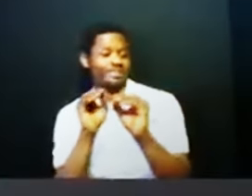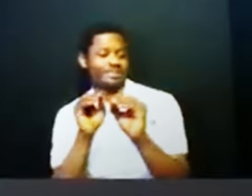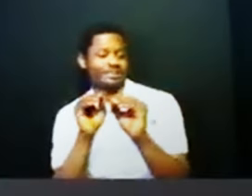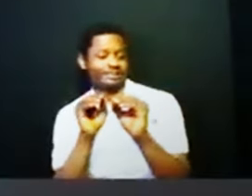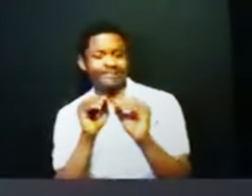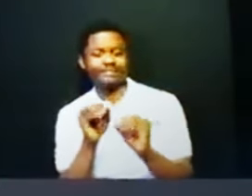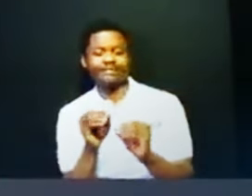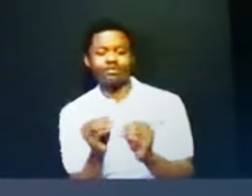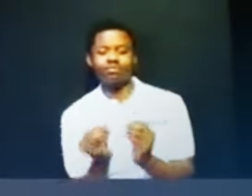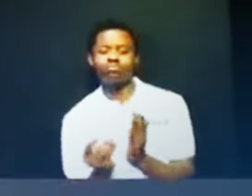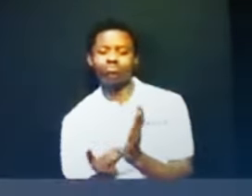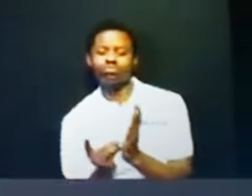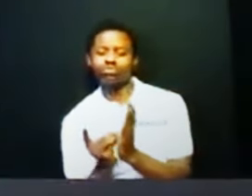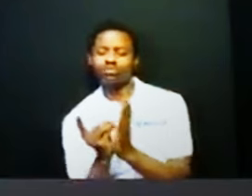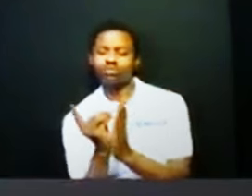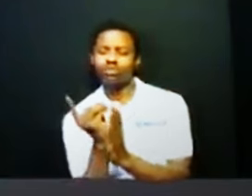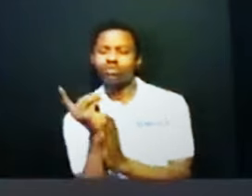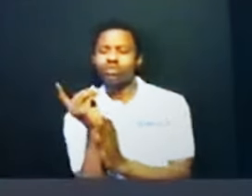inside.